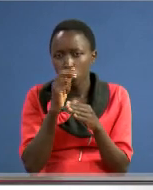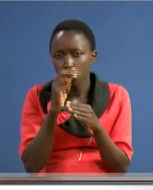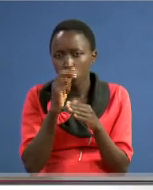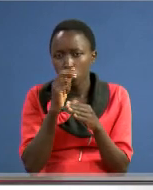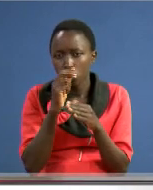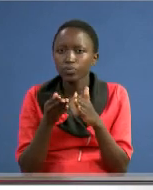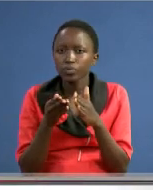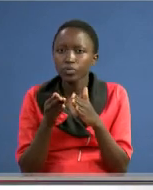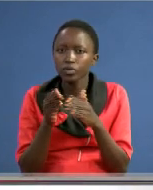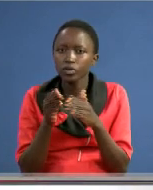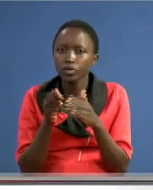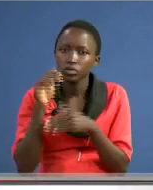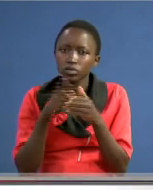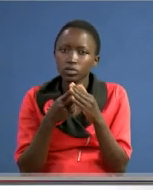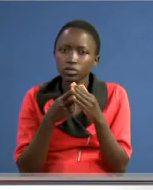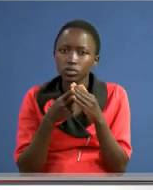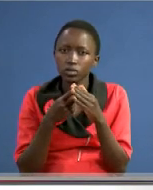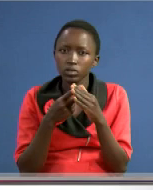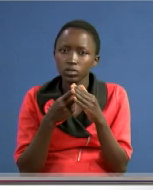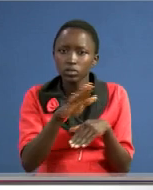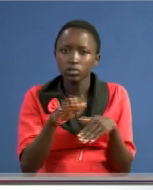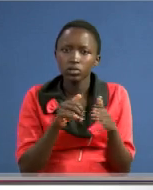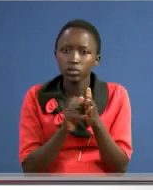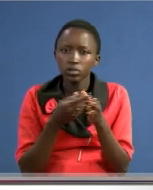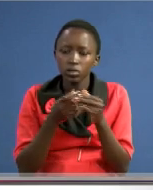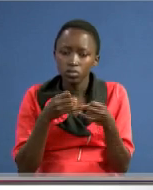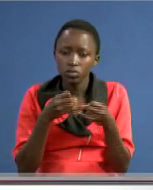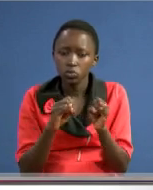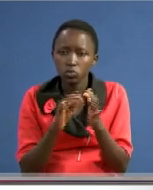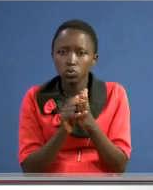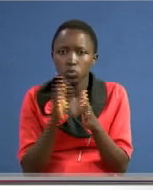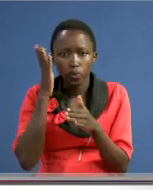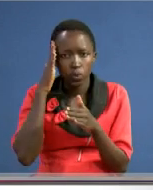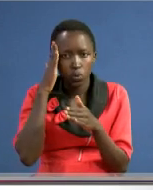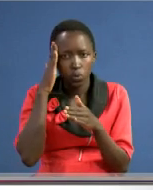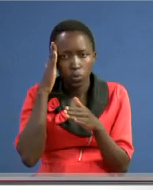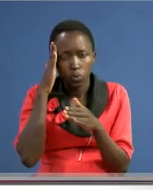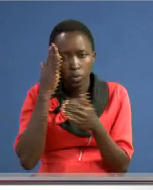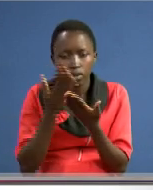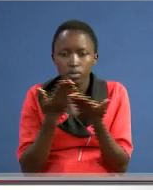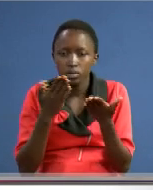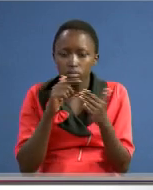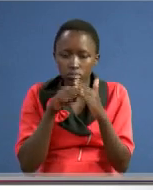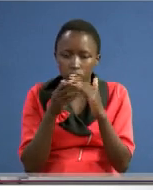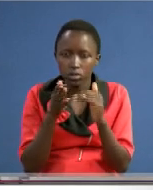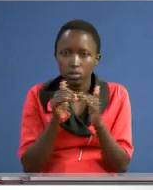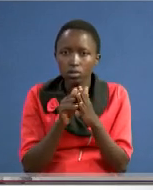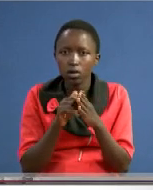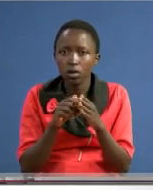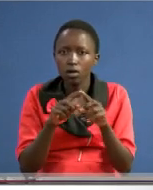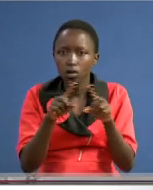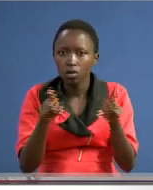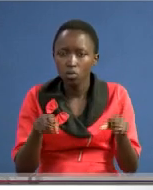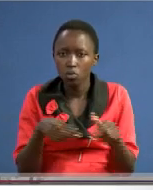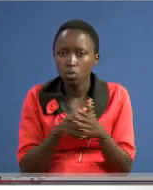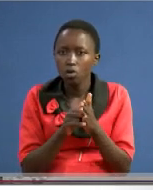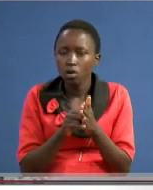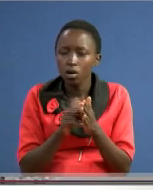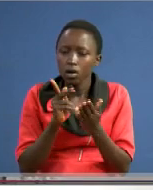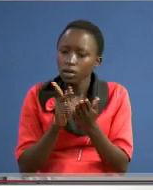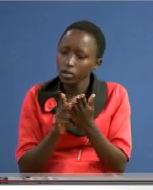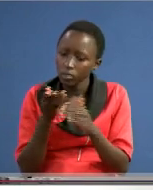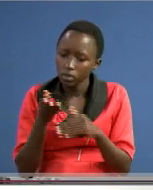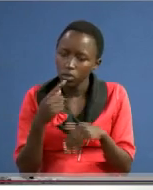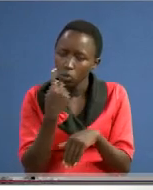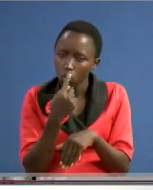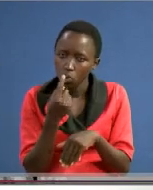responded quickly, cordoned of the area as they tried to establish the contents of the box and who might have left it